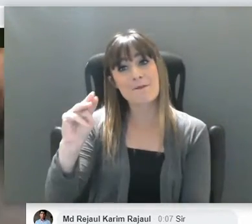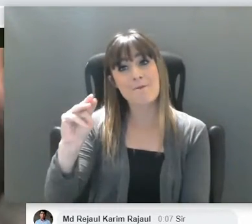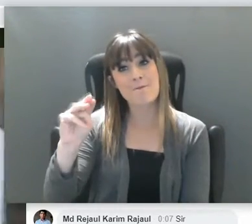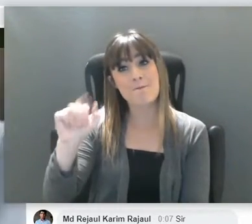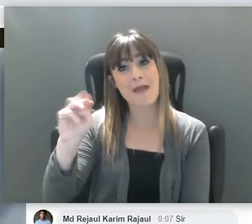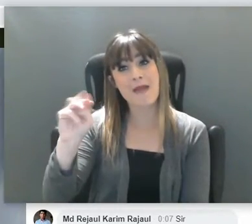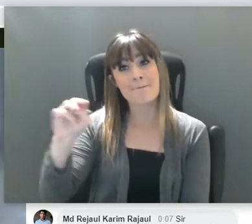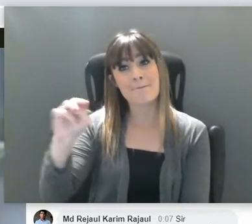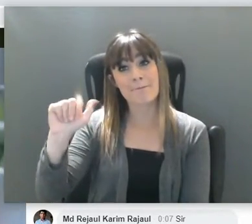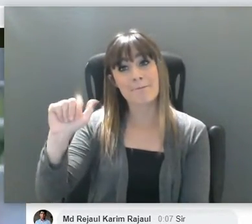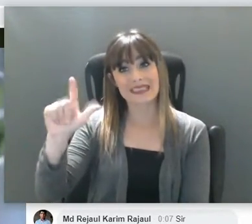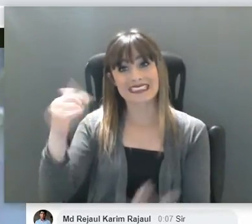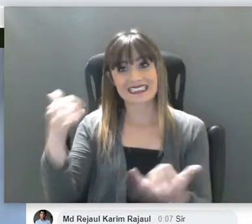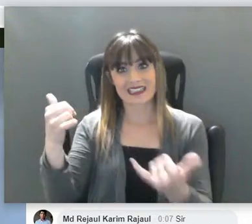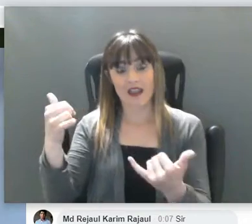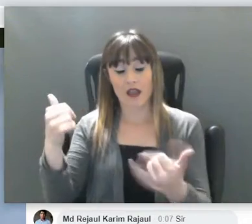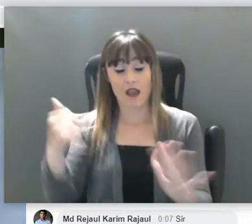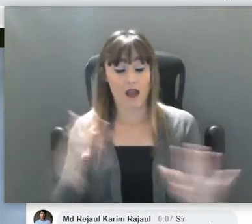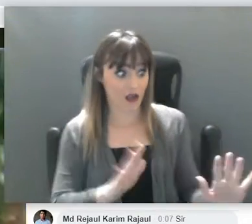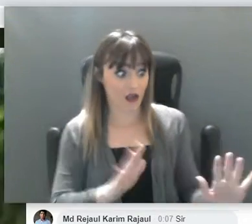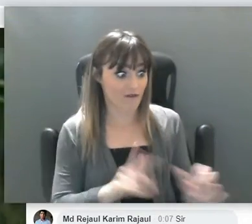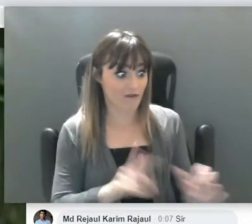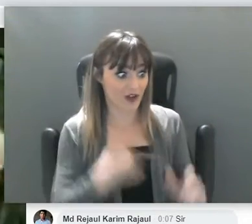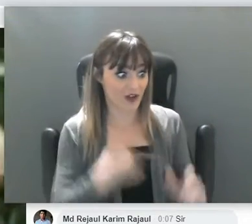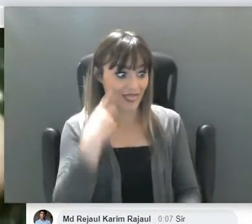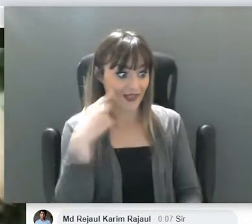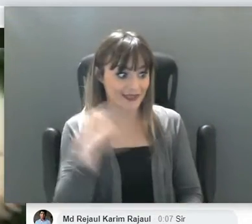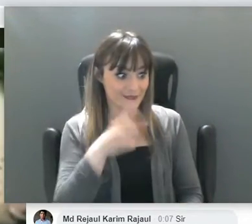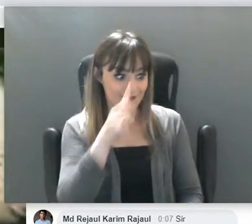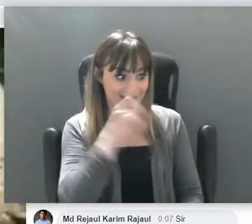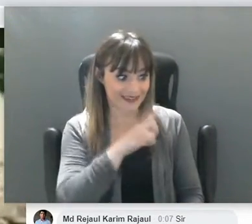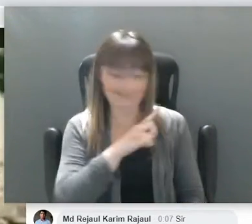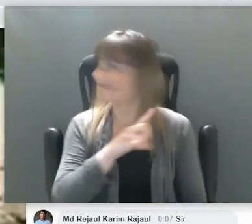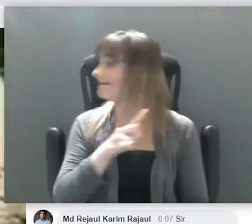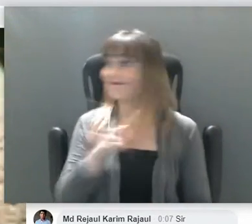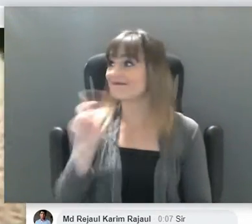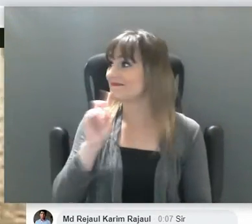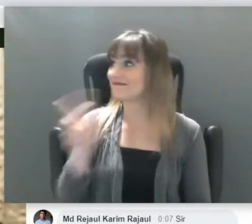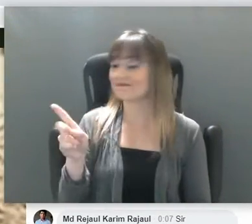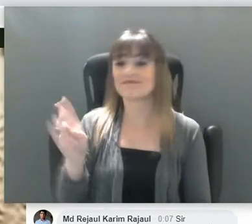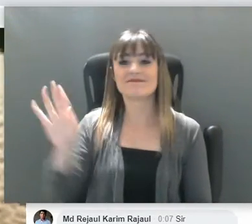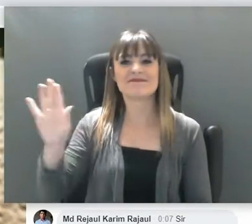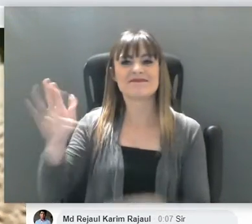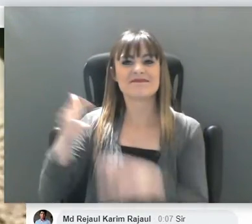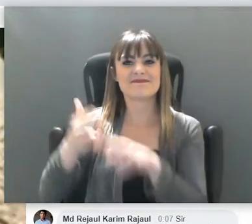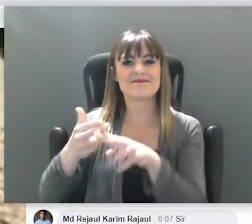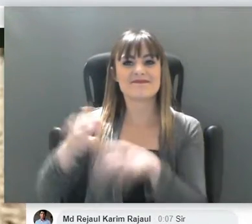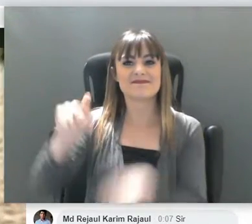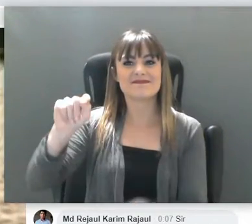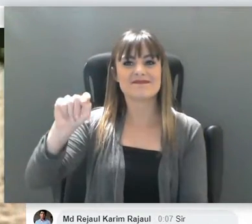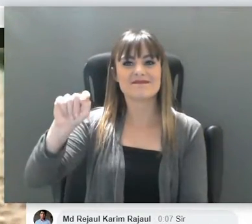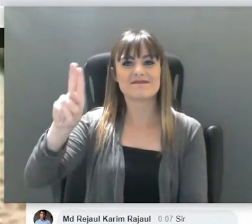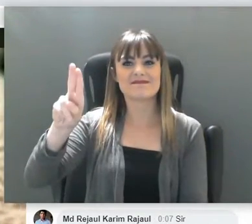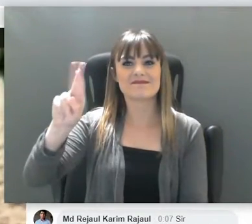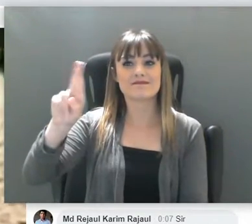Turbo. Okay, first of all, I thought he was fake. She is very much real. This is Turbo. She is a